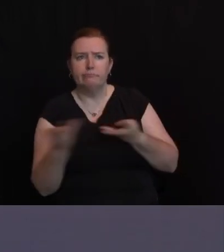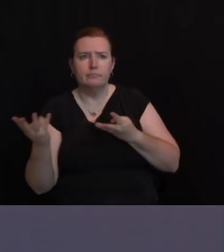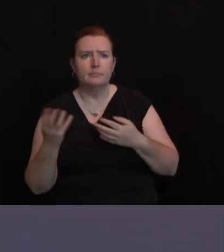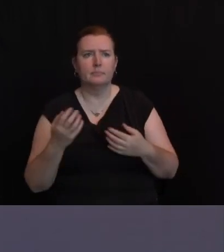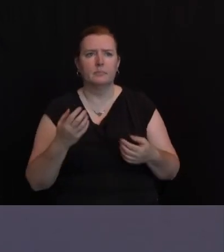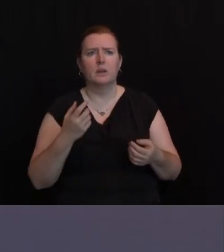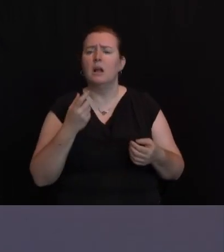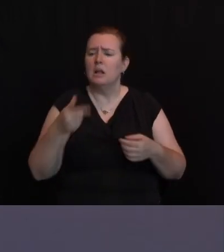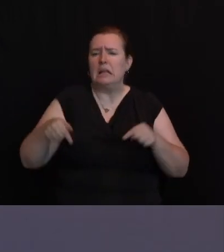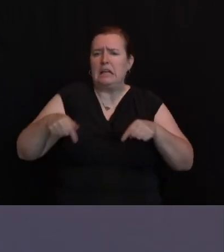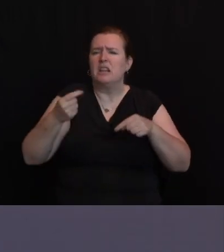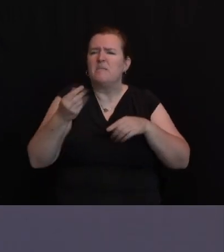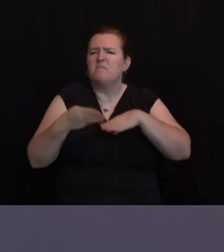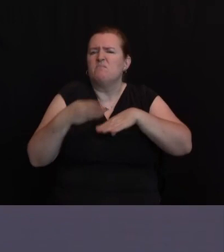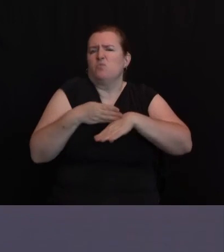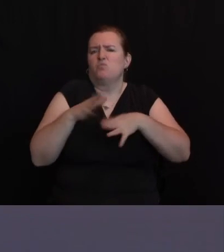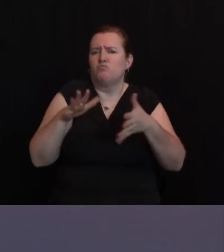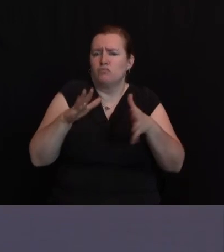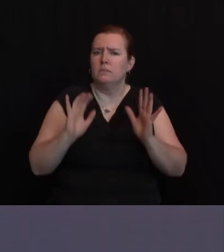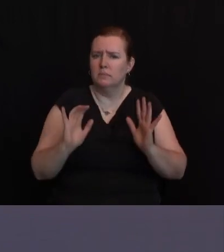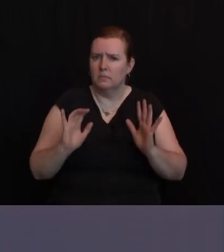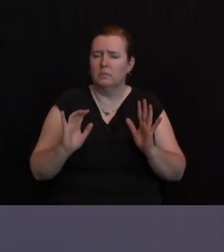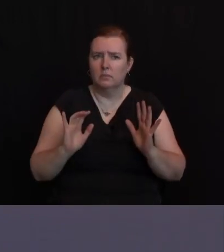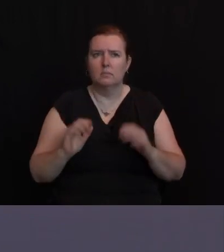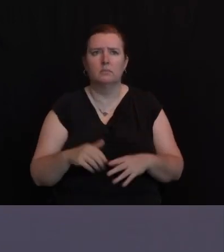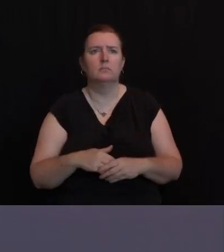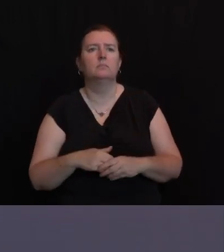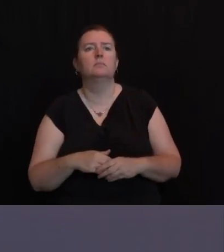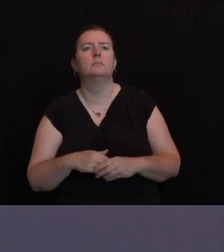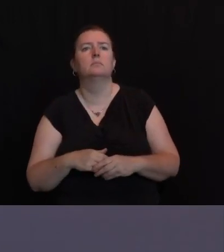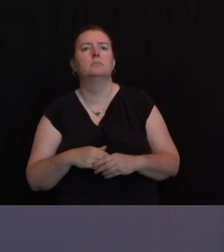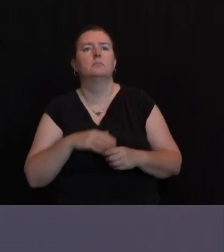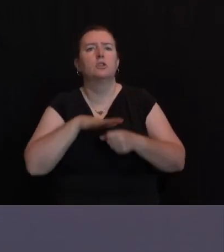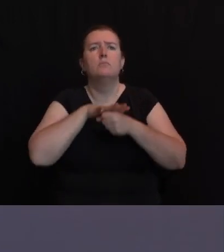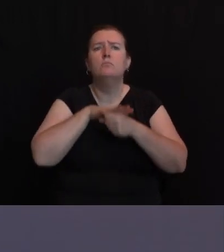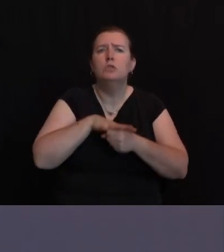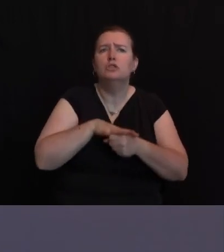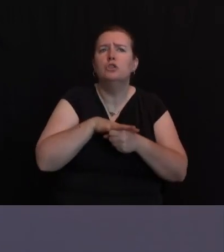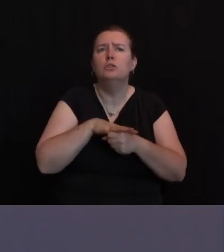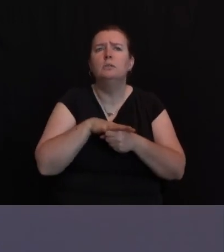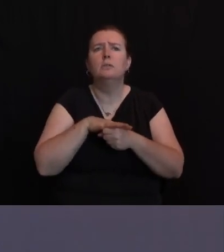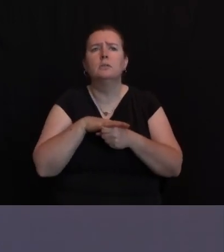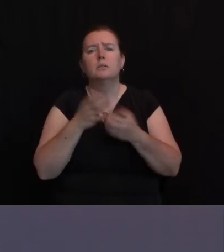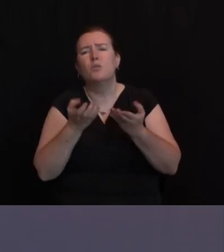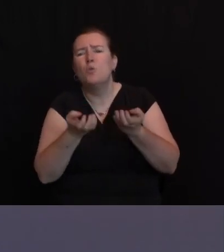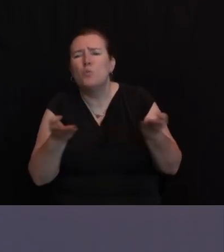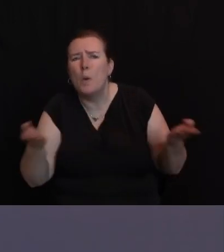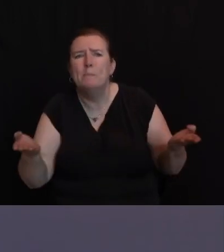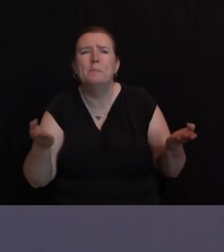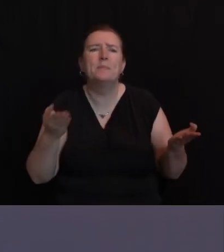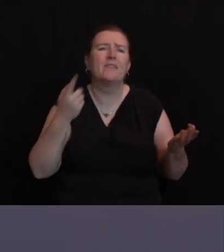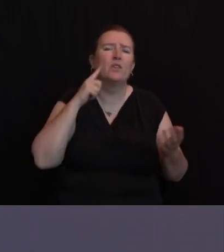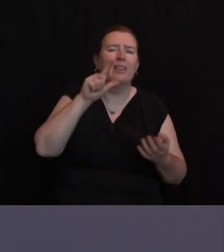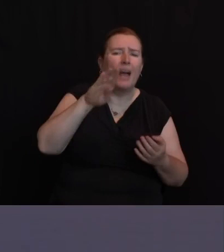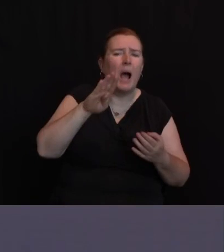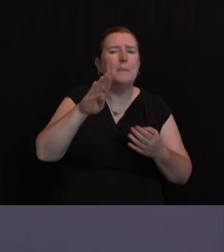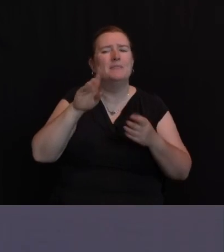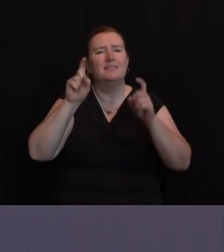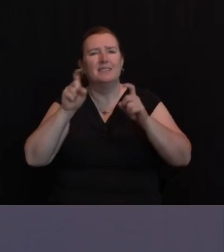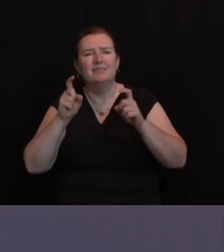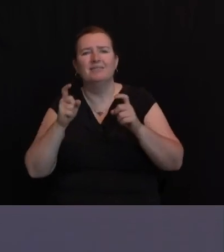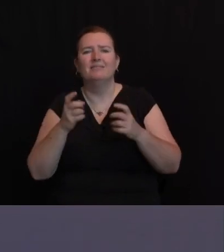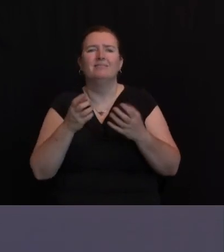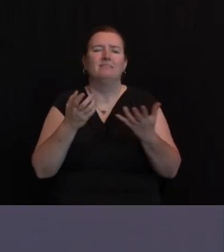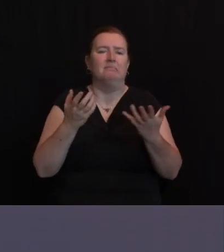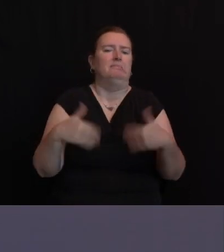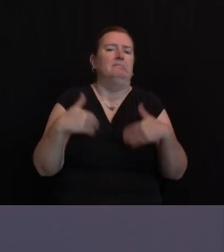not sufficiently better, that the pressure on reagents and other supplies because of that flaring. But you're not going to see many